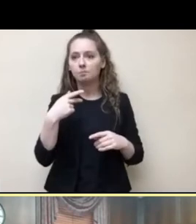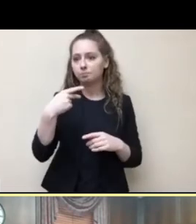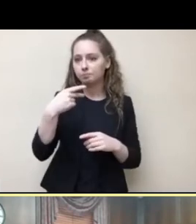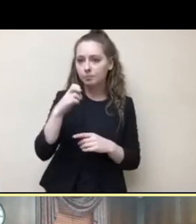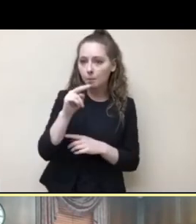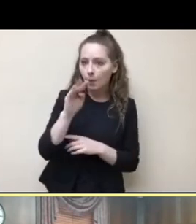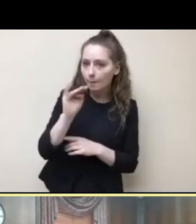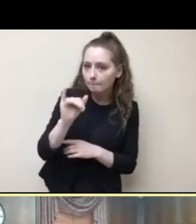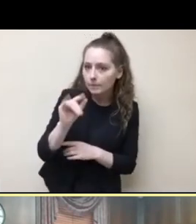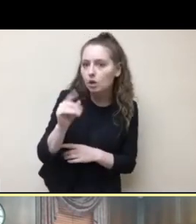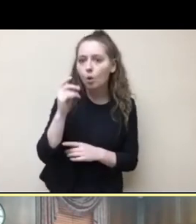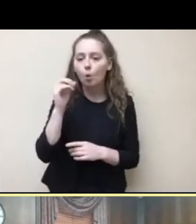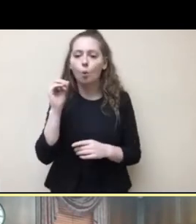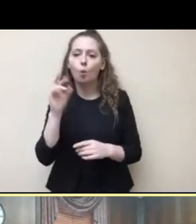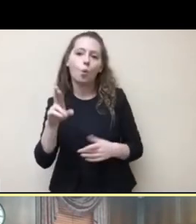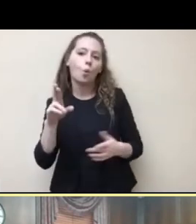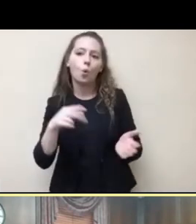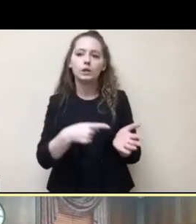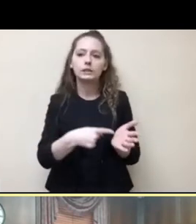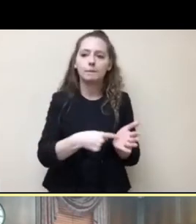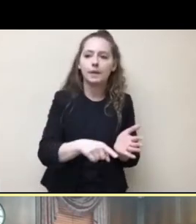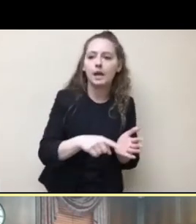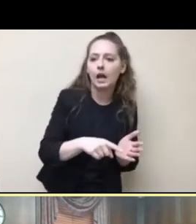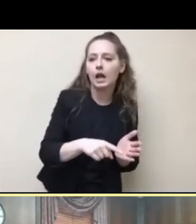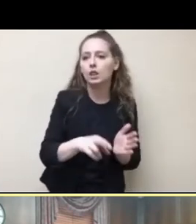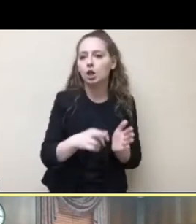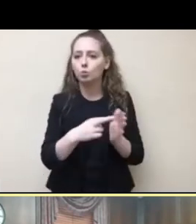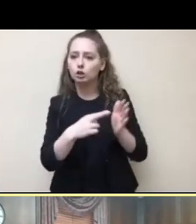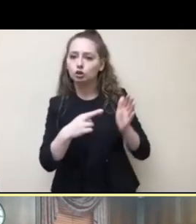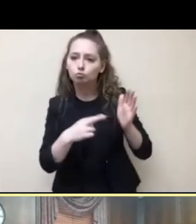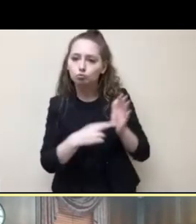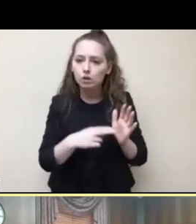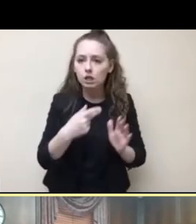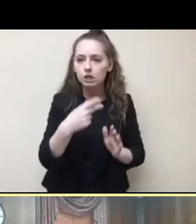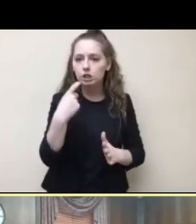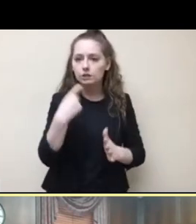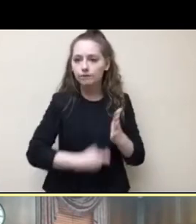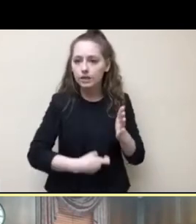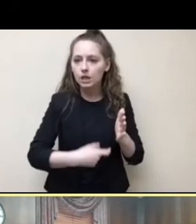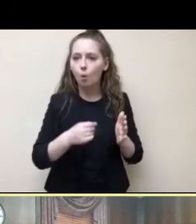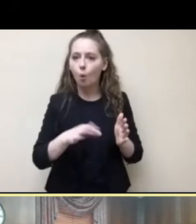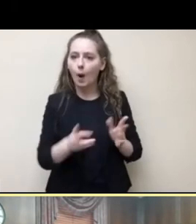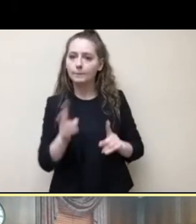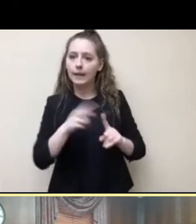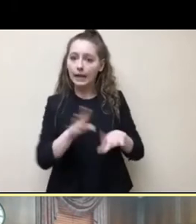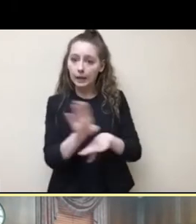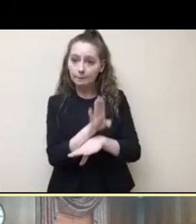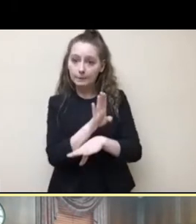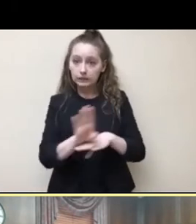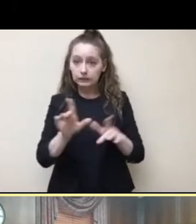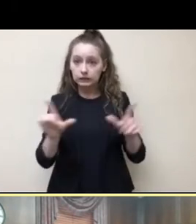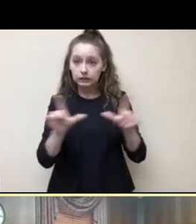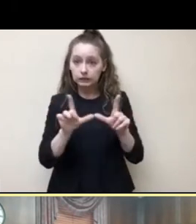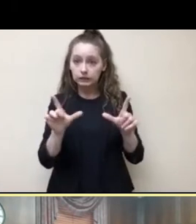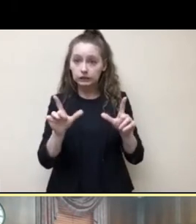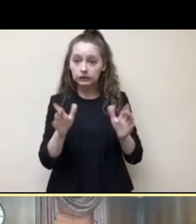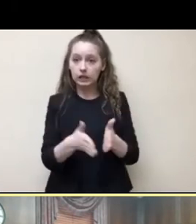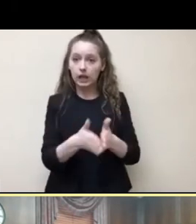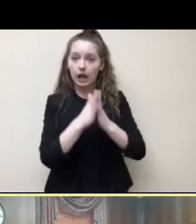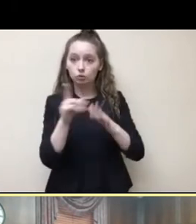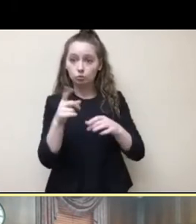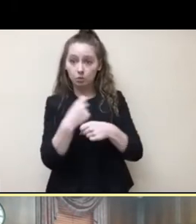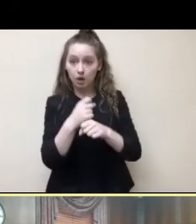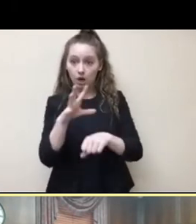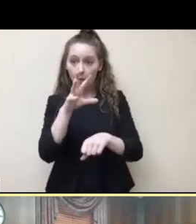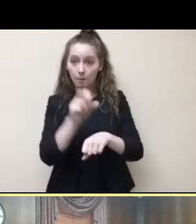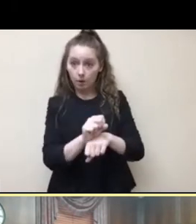pay their rental registration fee or to apply to get a business license. We've asked that you make an appointment. We